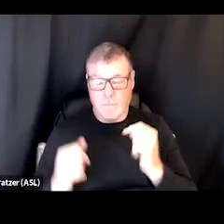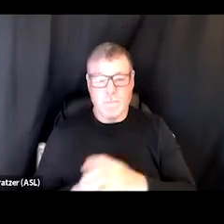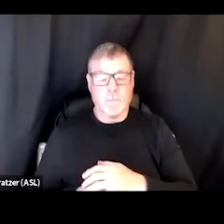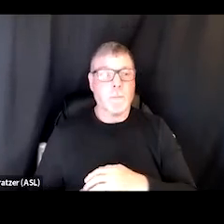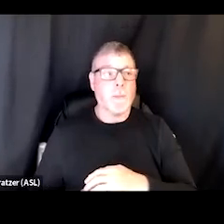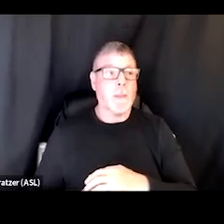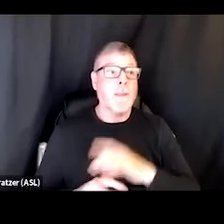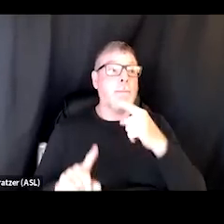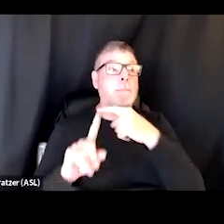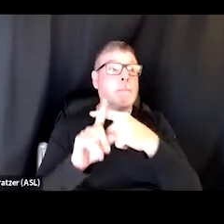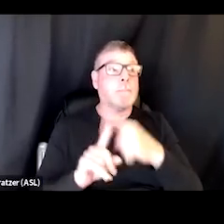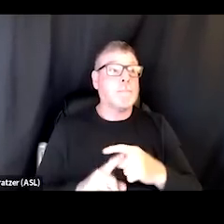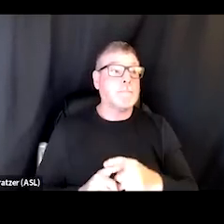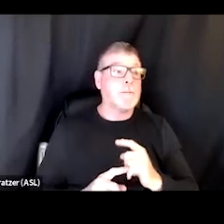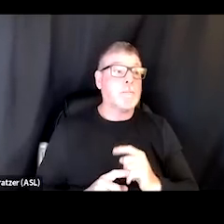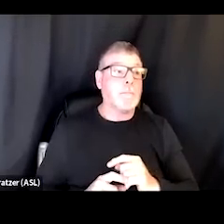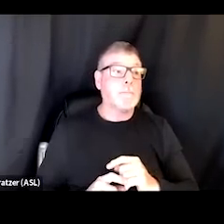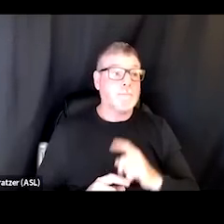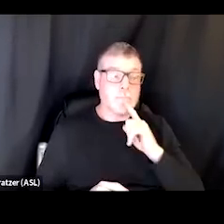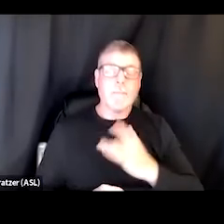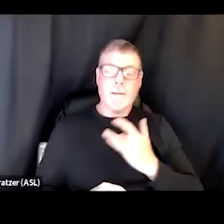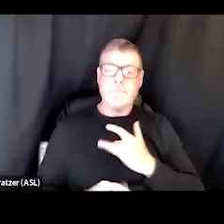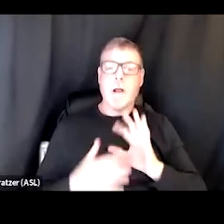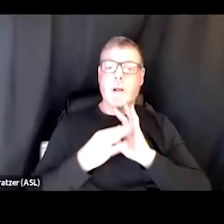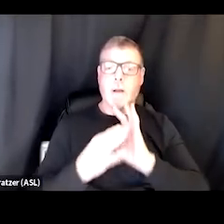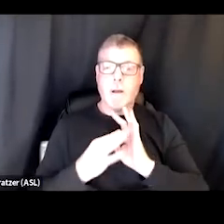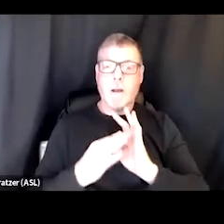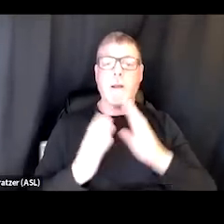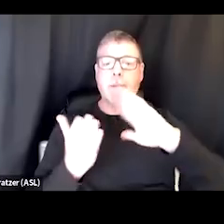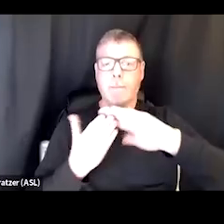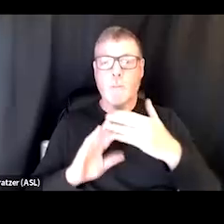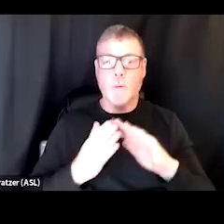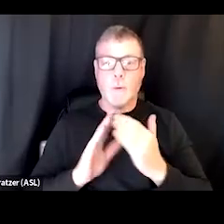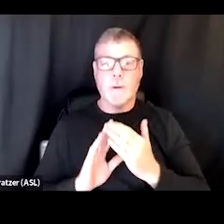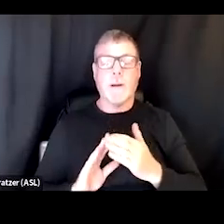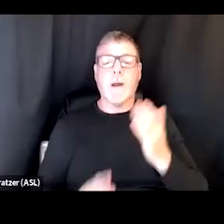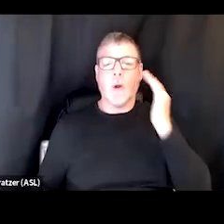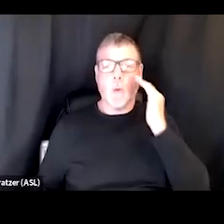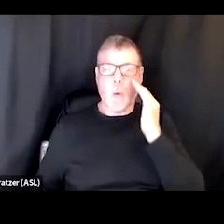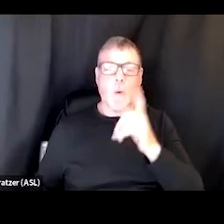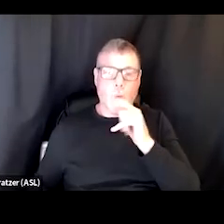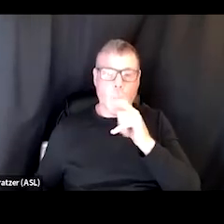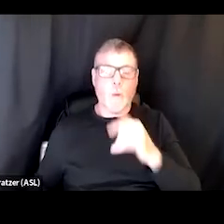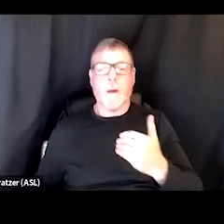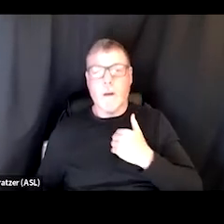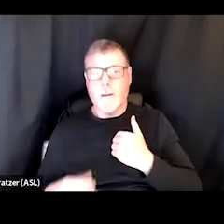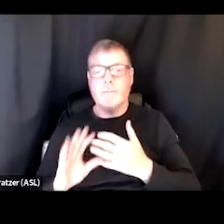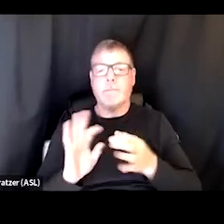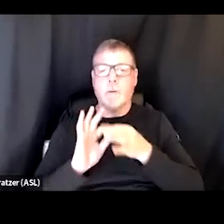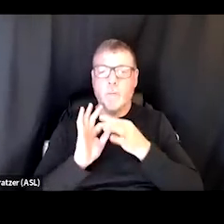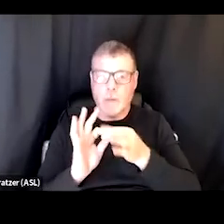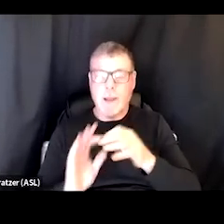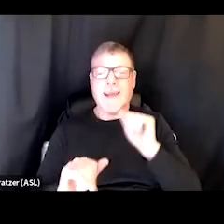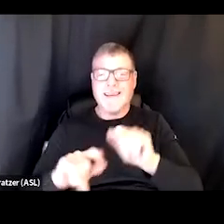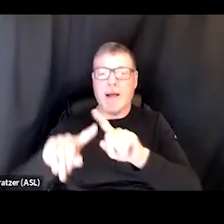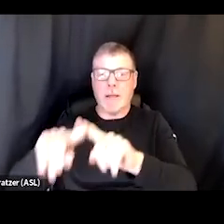what can be positive, a lot of times there is a sense of community and belonging. People have peers who they know, who they have relationships with, and who they know they can